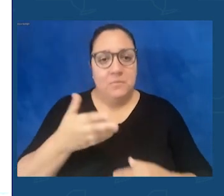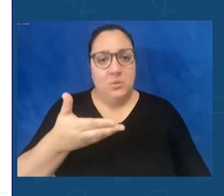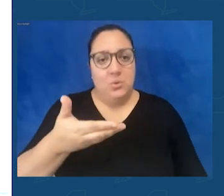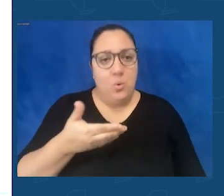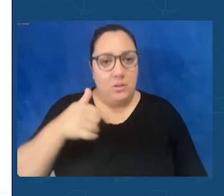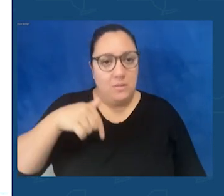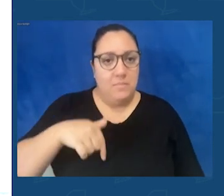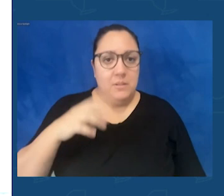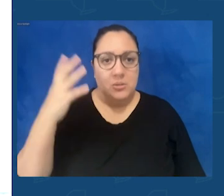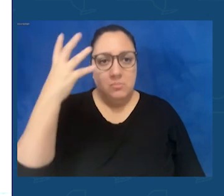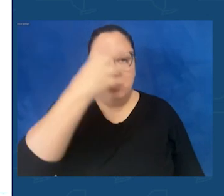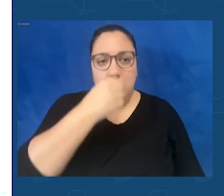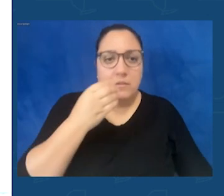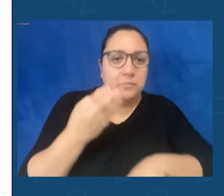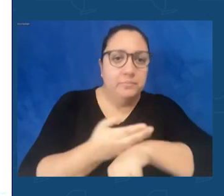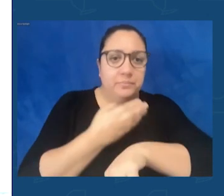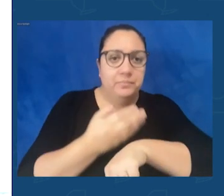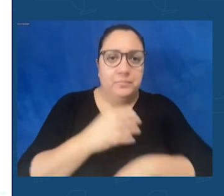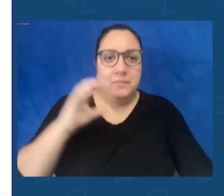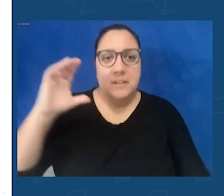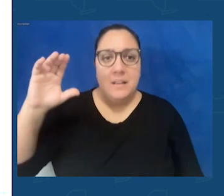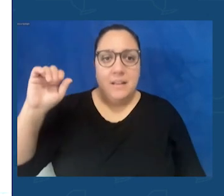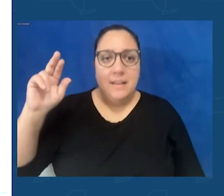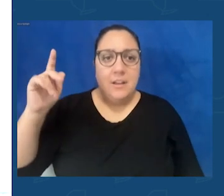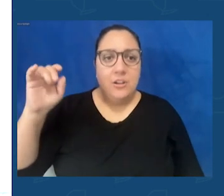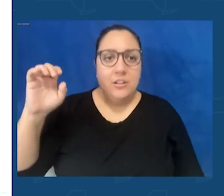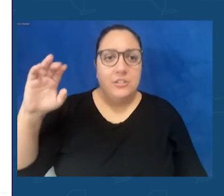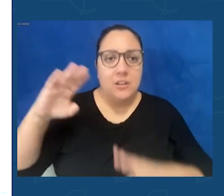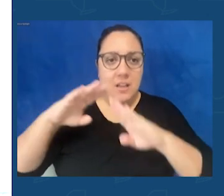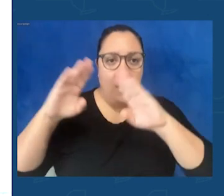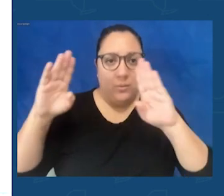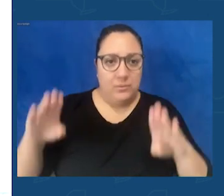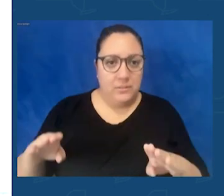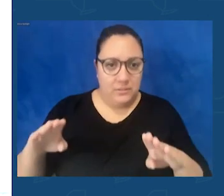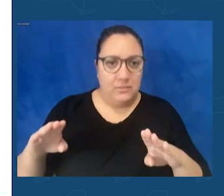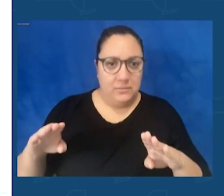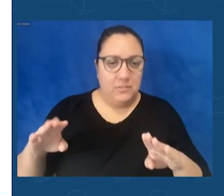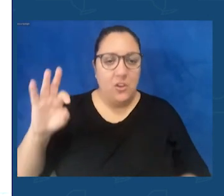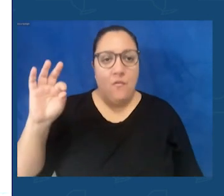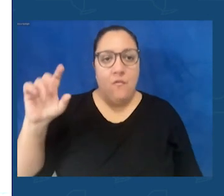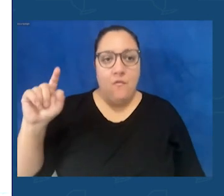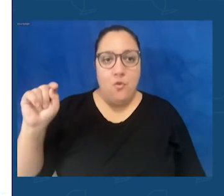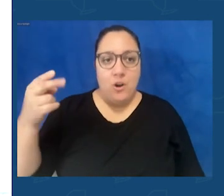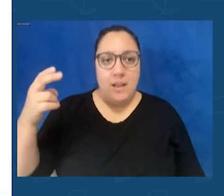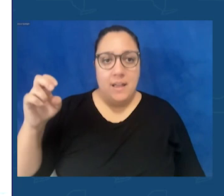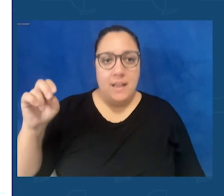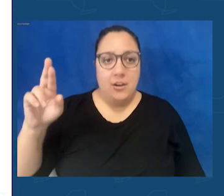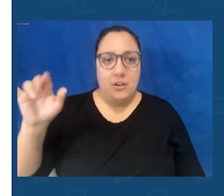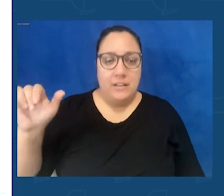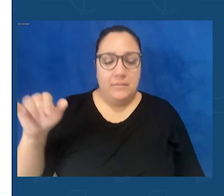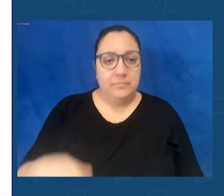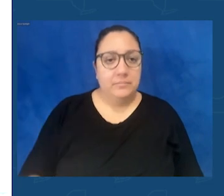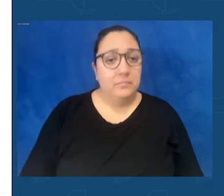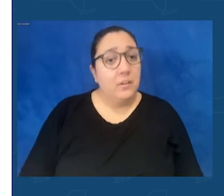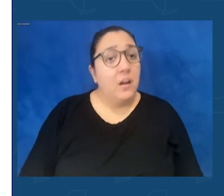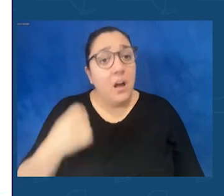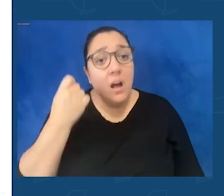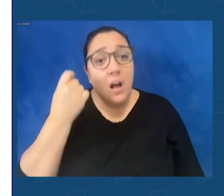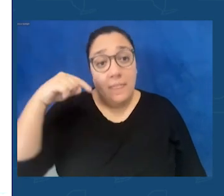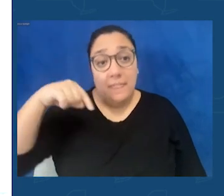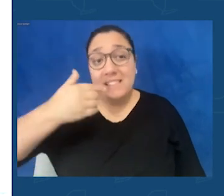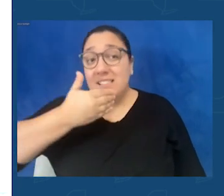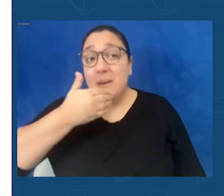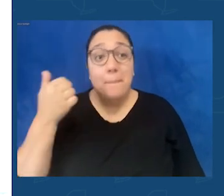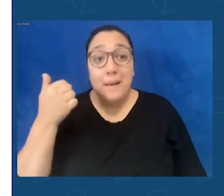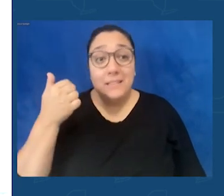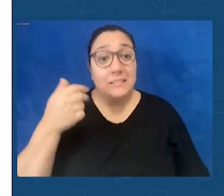house, Fort William Henry. This is very exciting. This is the best location we could have to